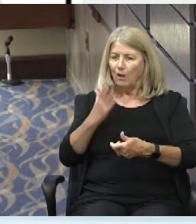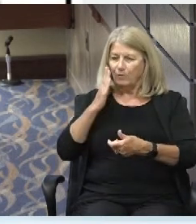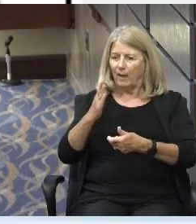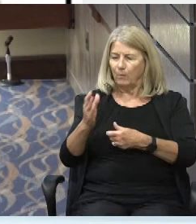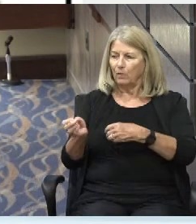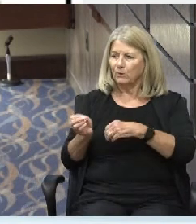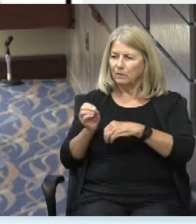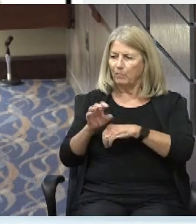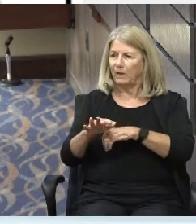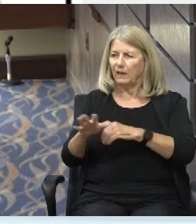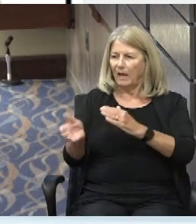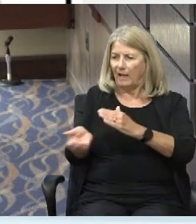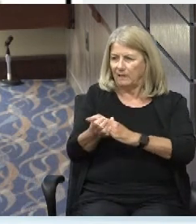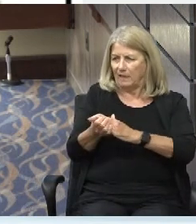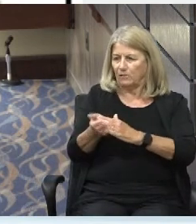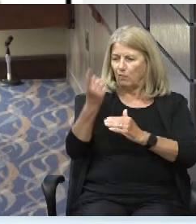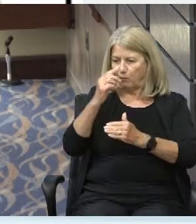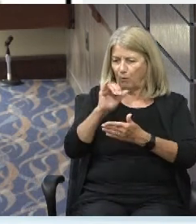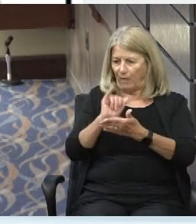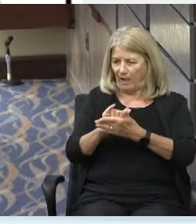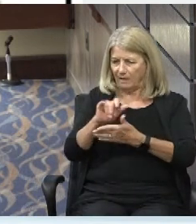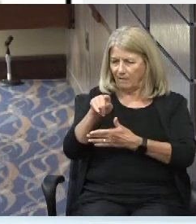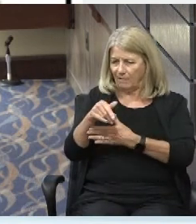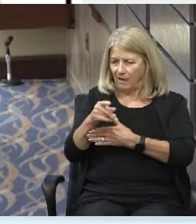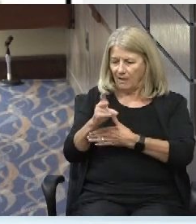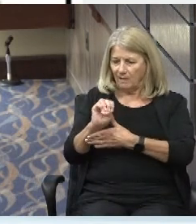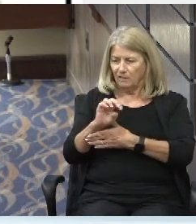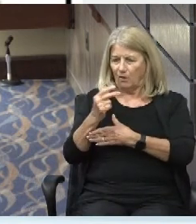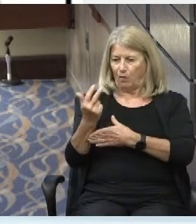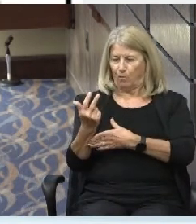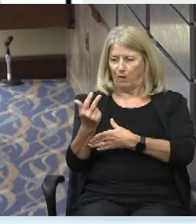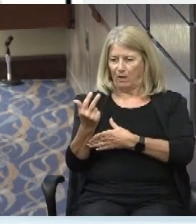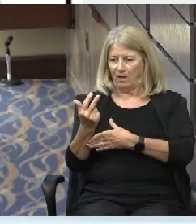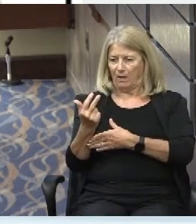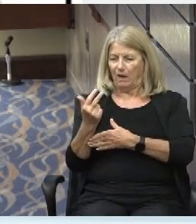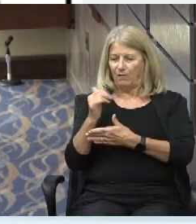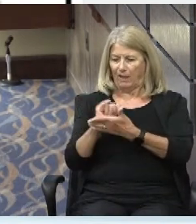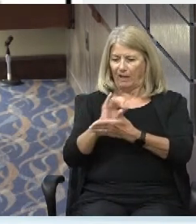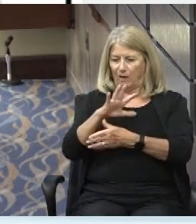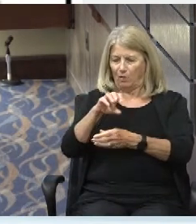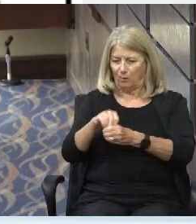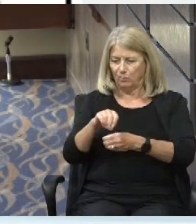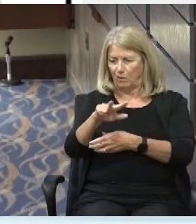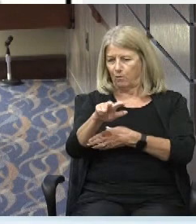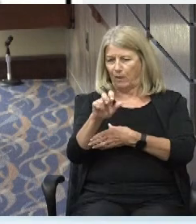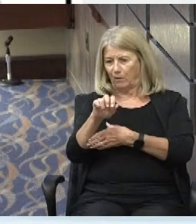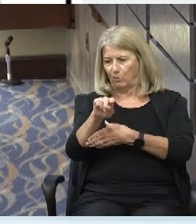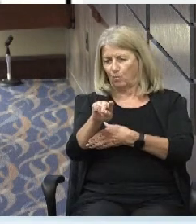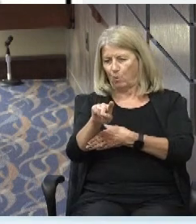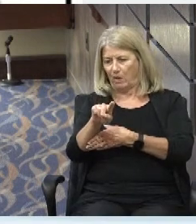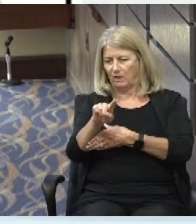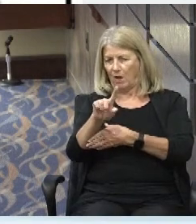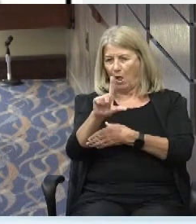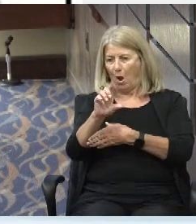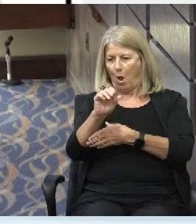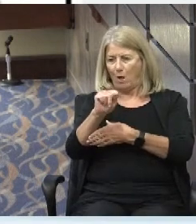an annexation for this Phase 3, and it includes 301